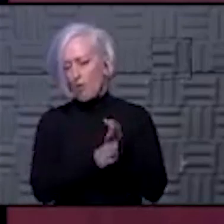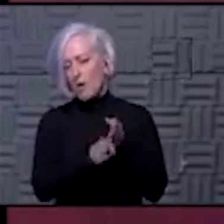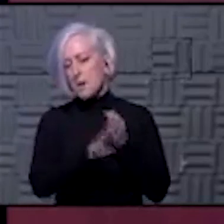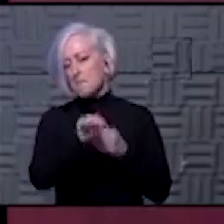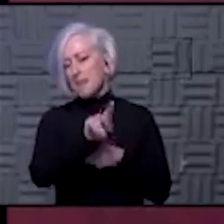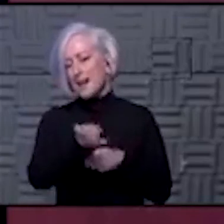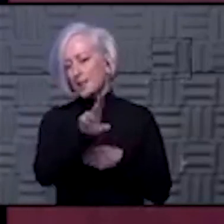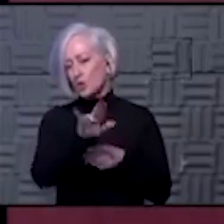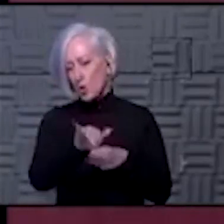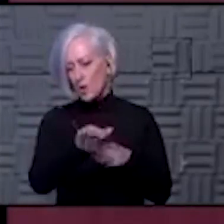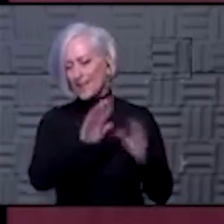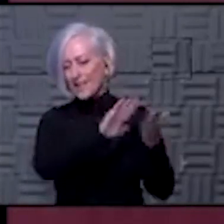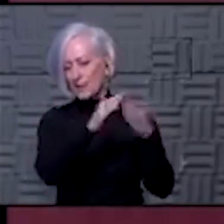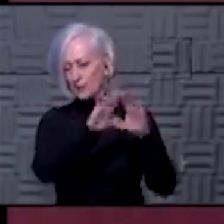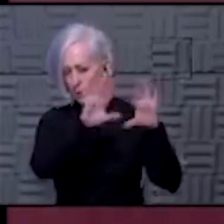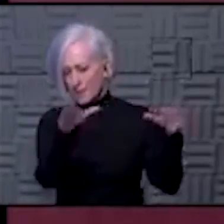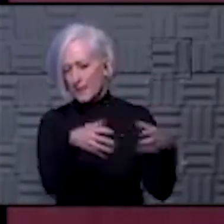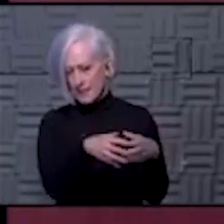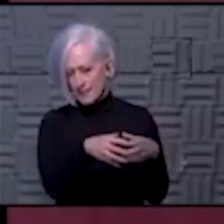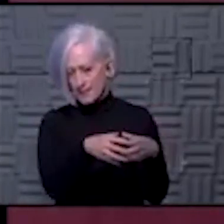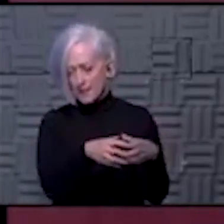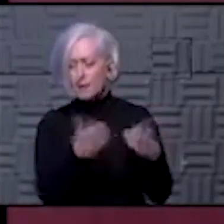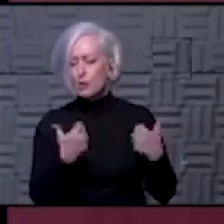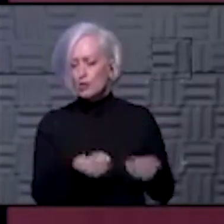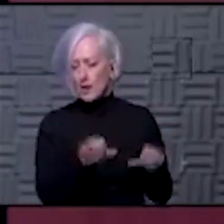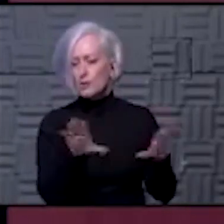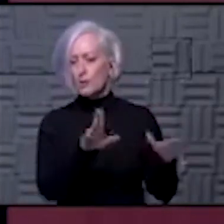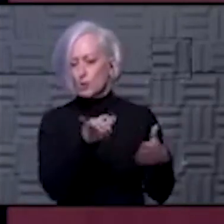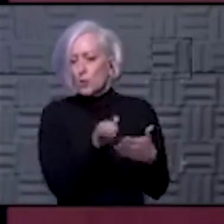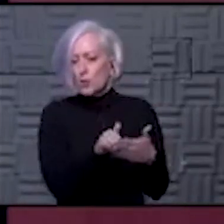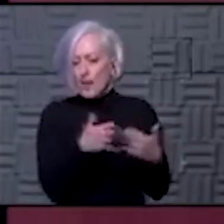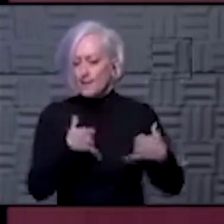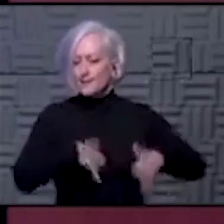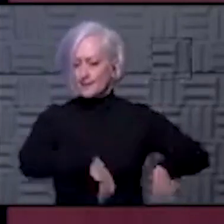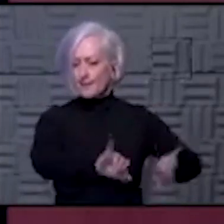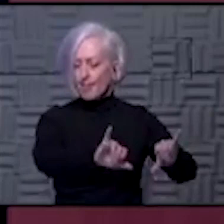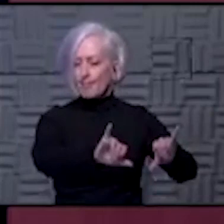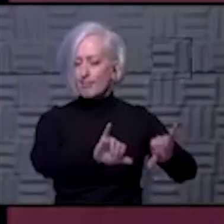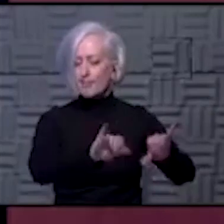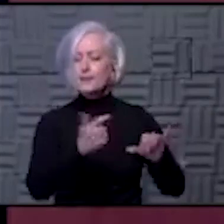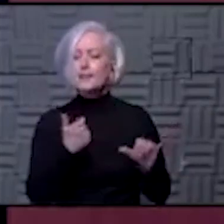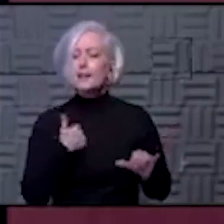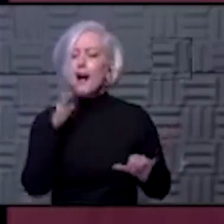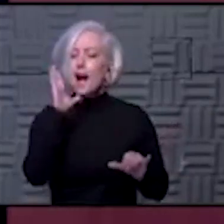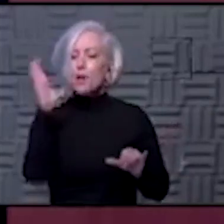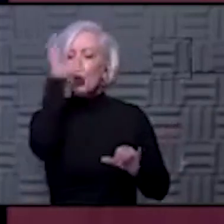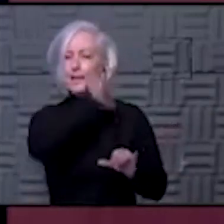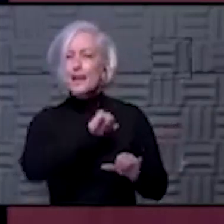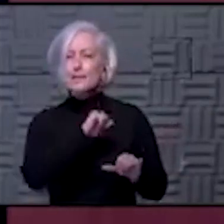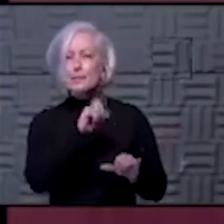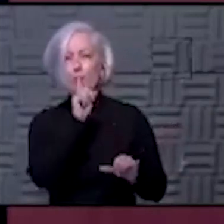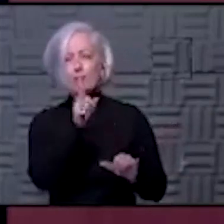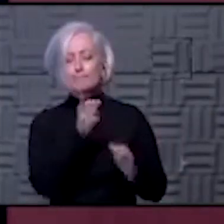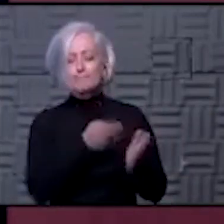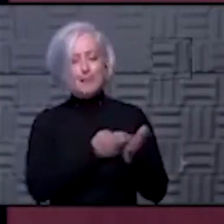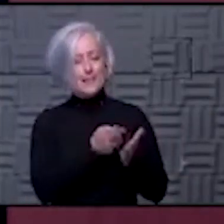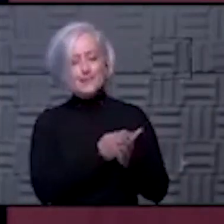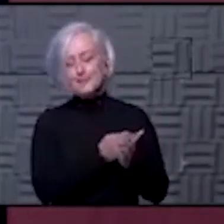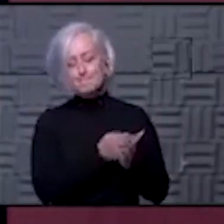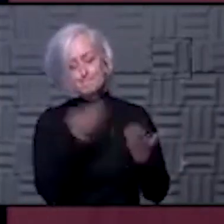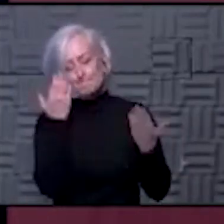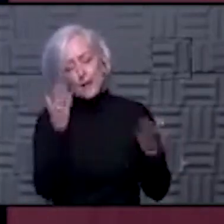I think that's one of the things they're trying to accomplish still, but I'm going to guess it's, to be honest with you, I do not know for